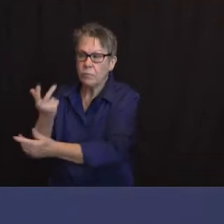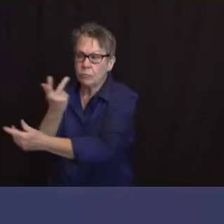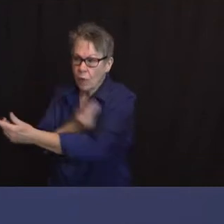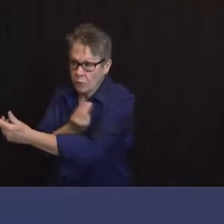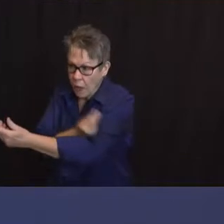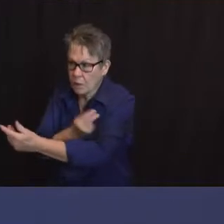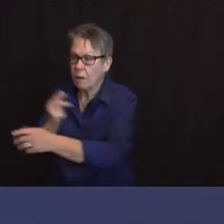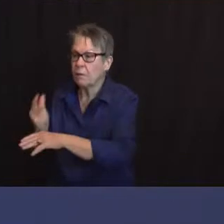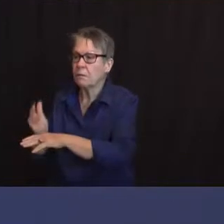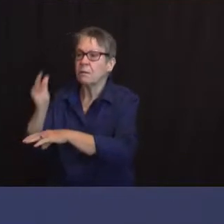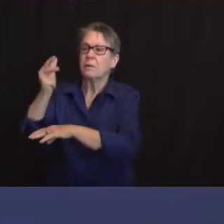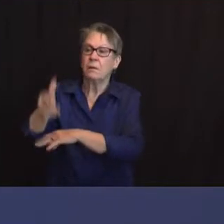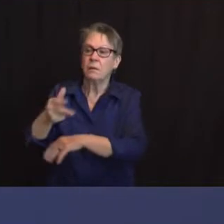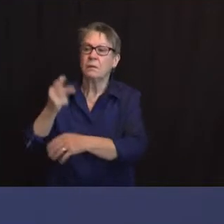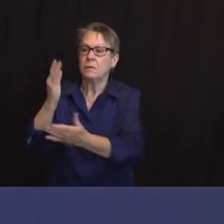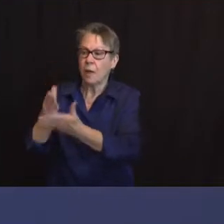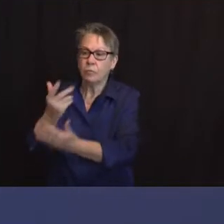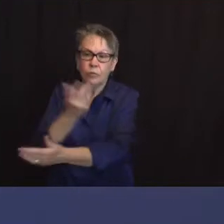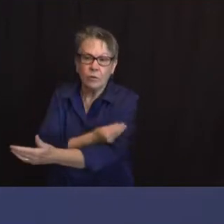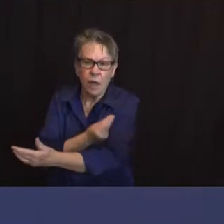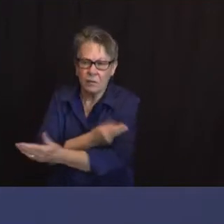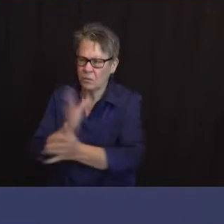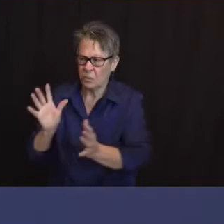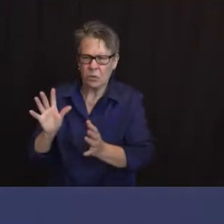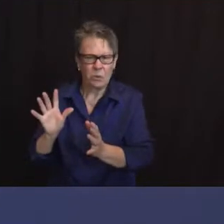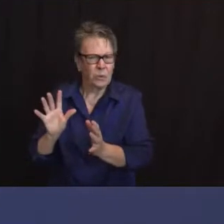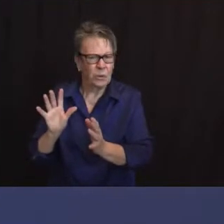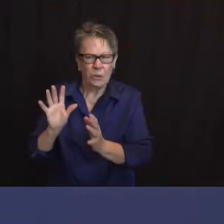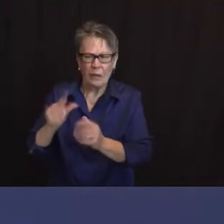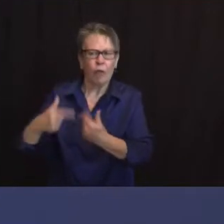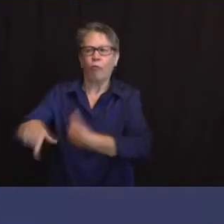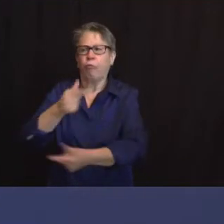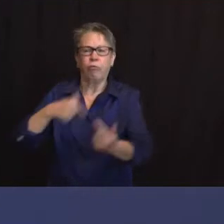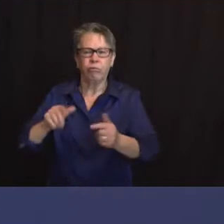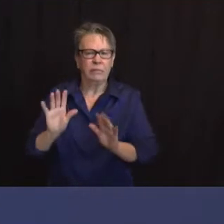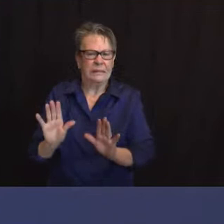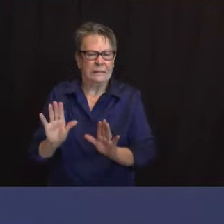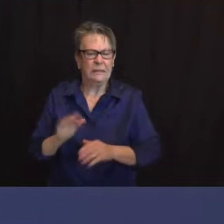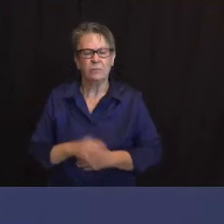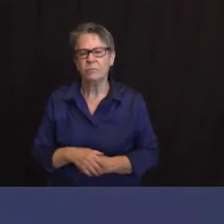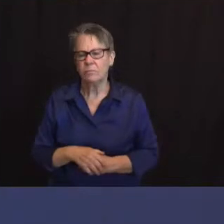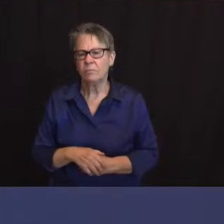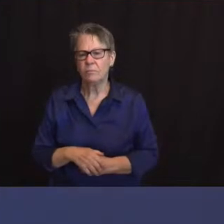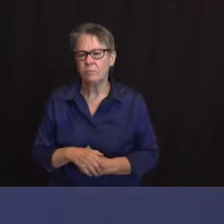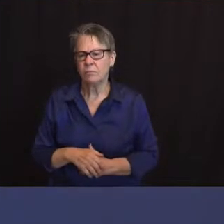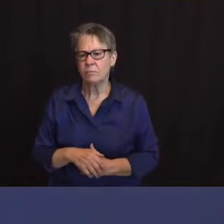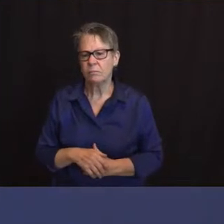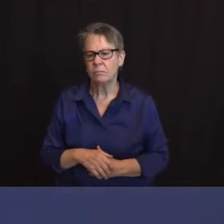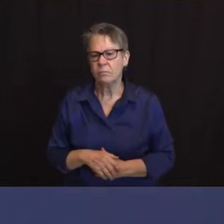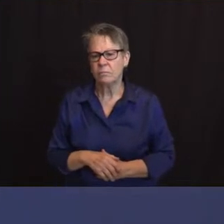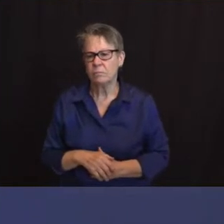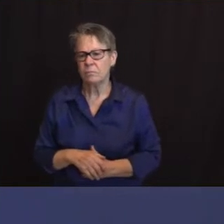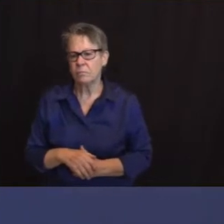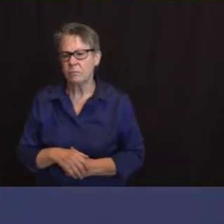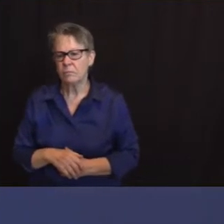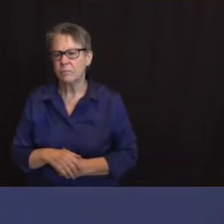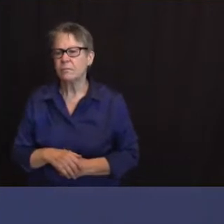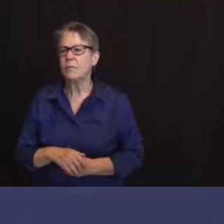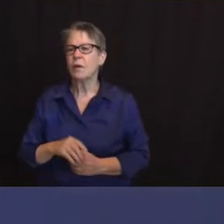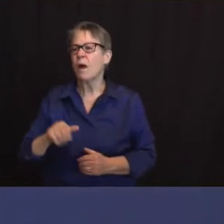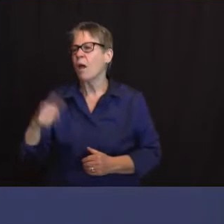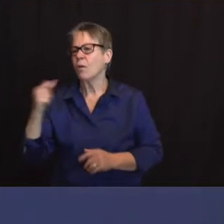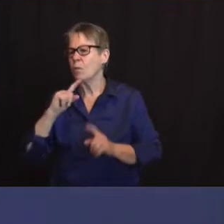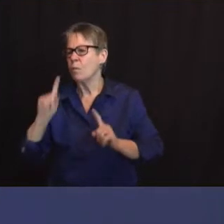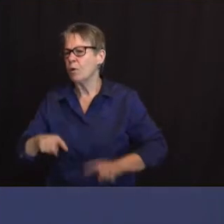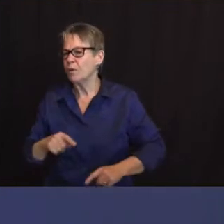okay, thank you. Mike, how are you? Good, Governor, thank you. Good afternoon. Given that New Jersey continues to have higher per capita